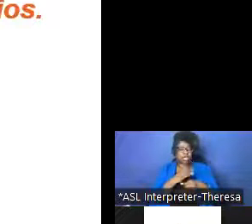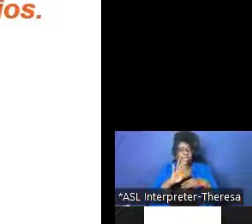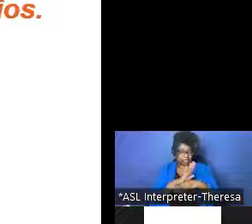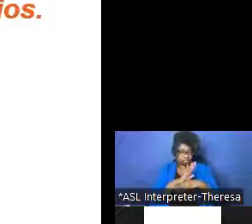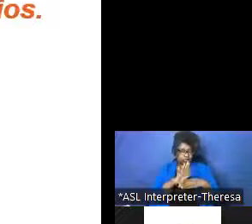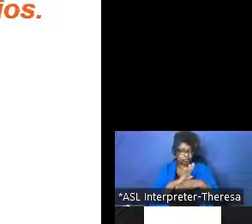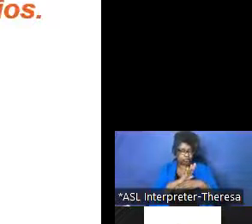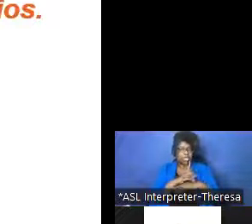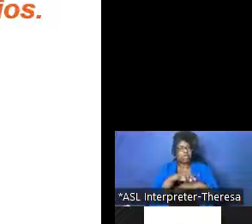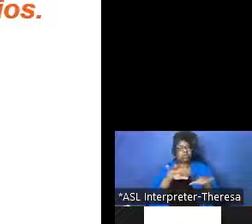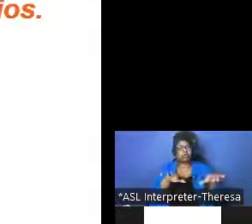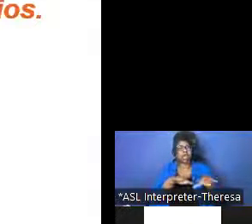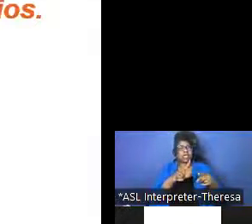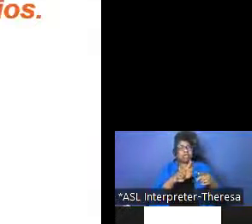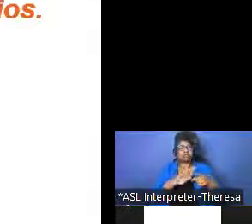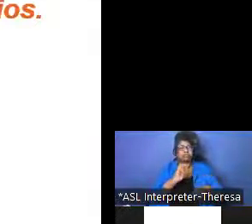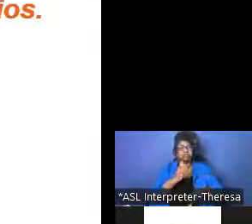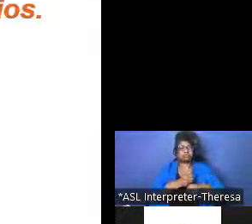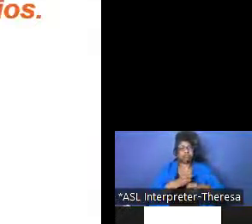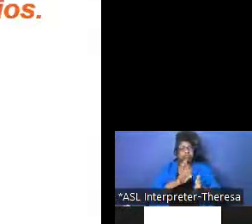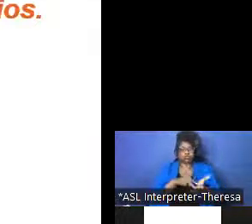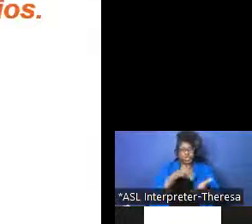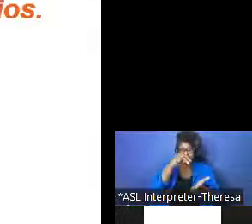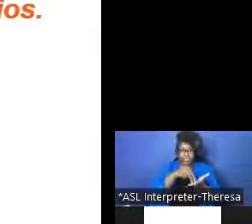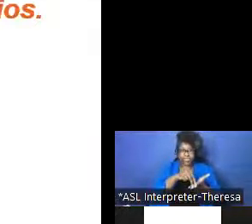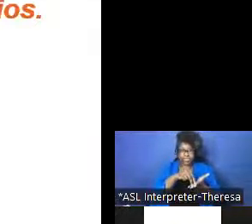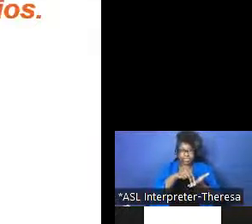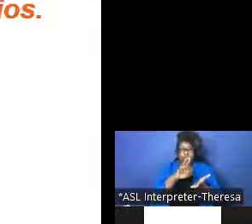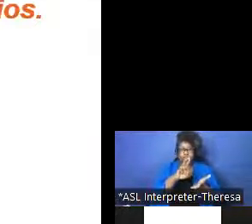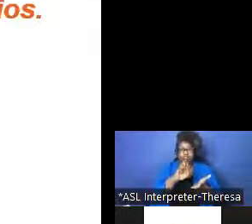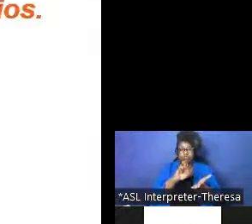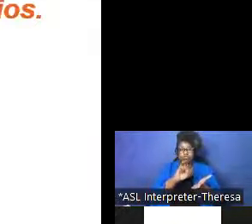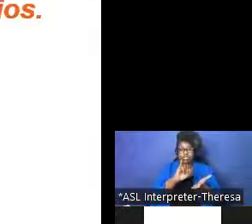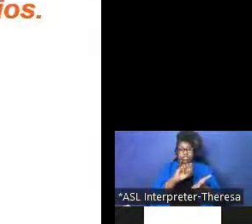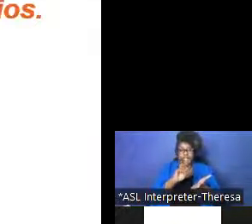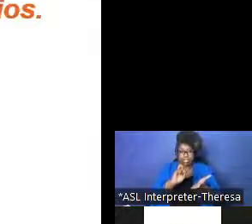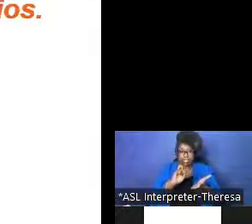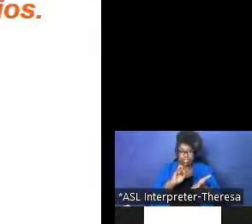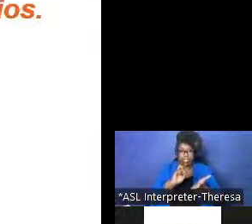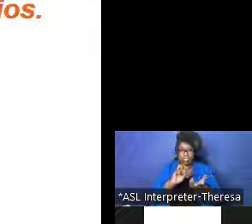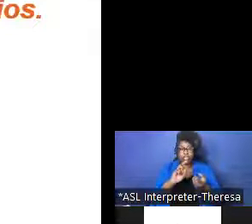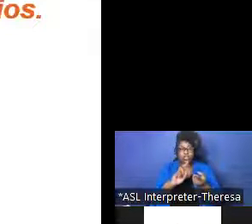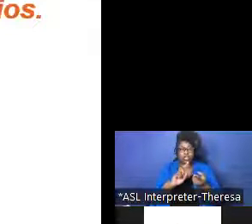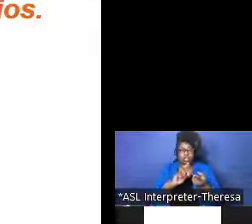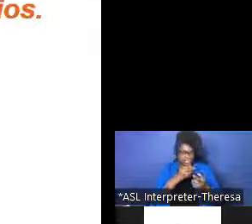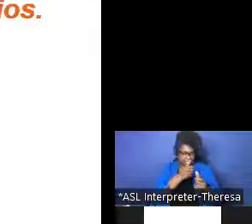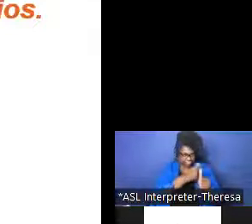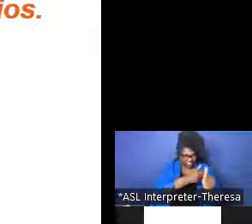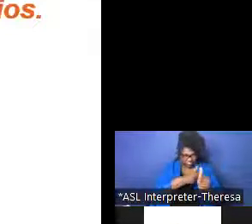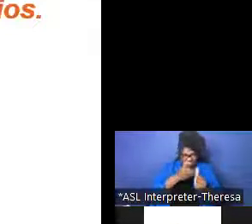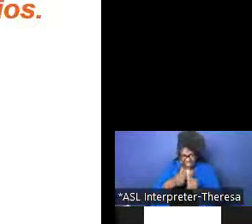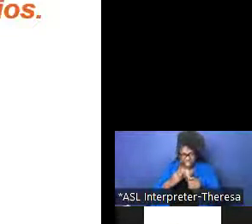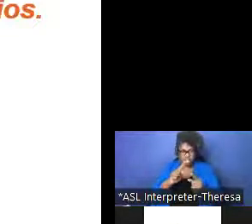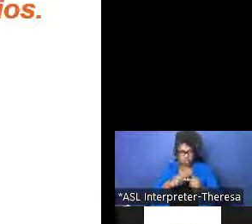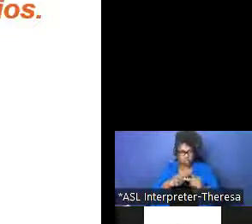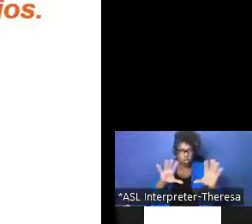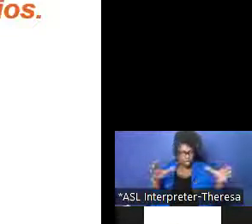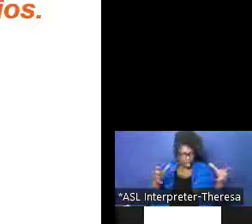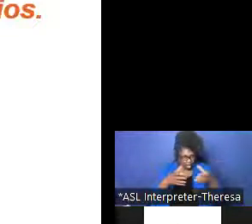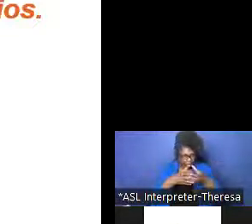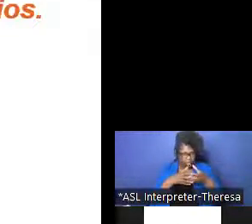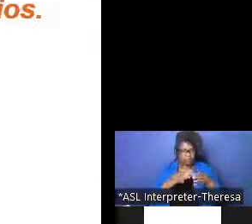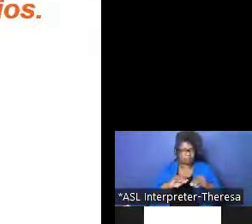create resilience in their own ways, adding up to a cumulative resilience building. In scenario 2, which we're calling